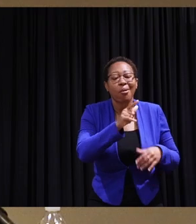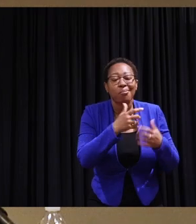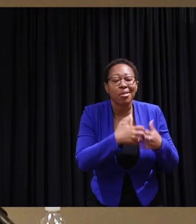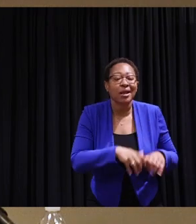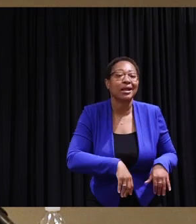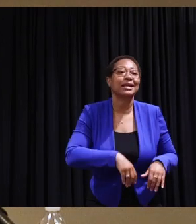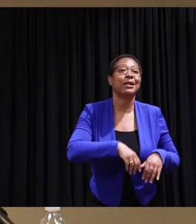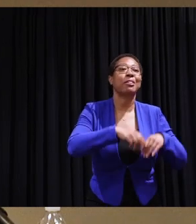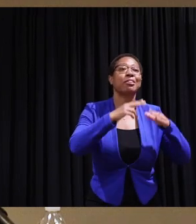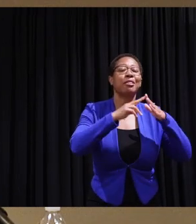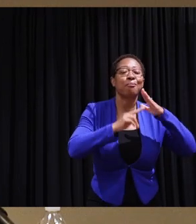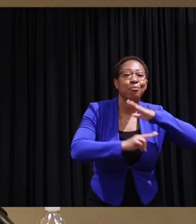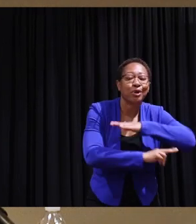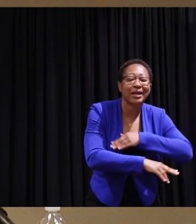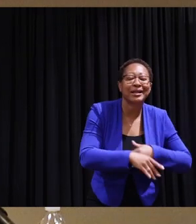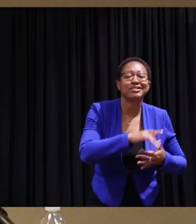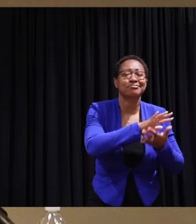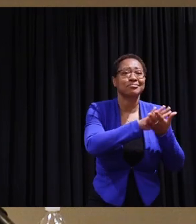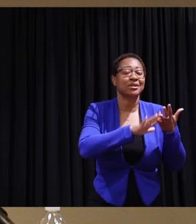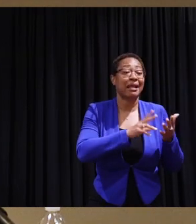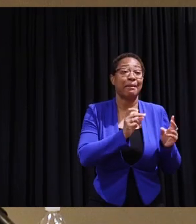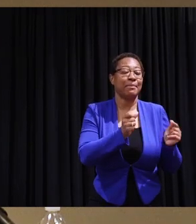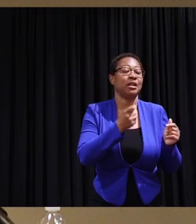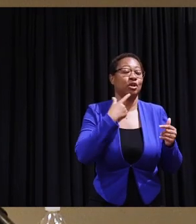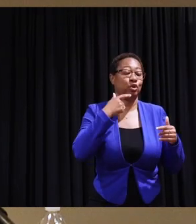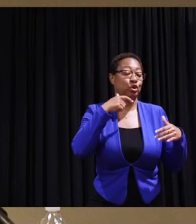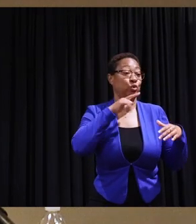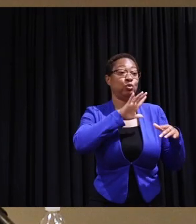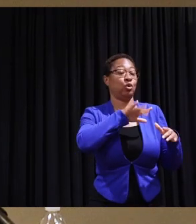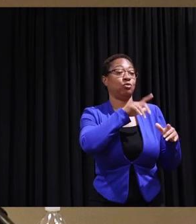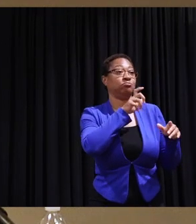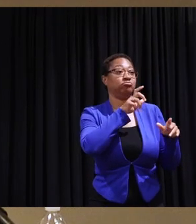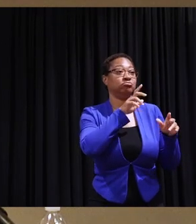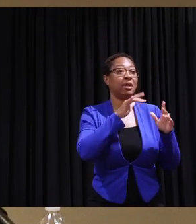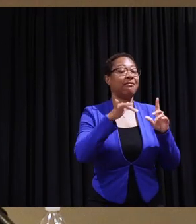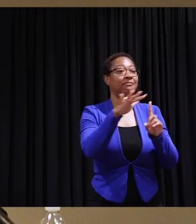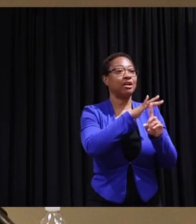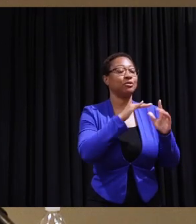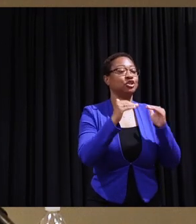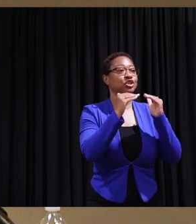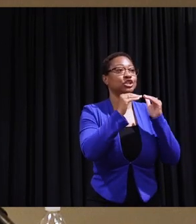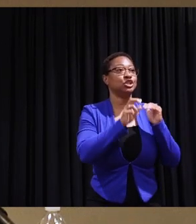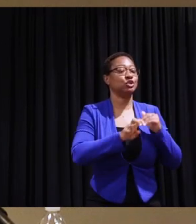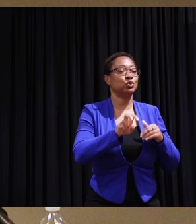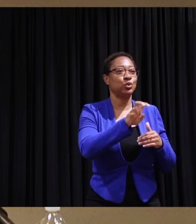plants, the bridge. You go there and immediately, if you take an environmental justice tour,